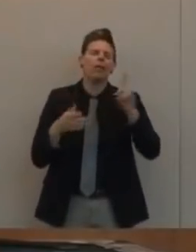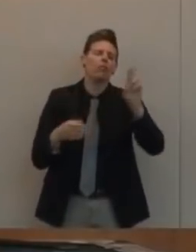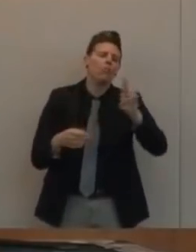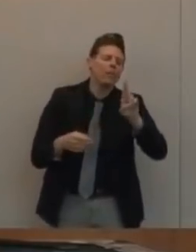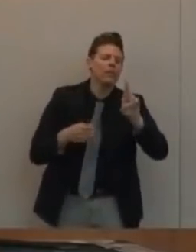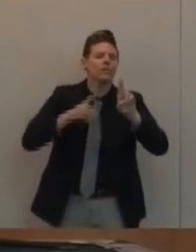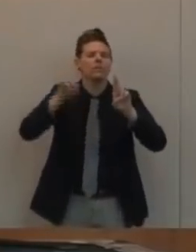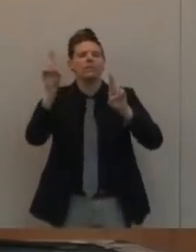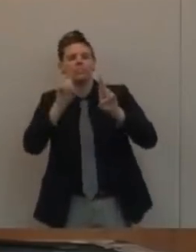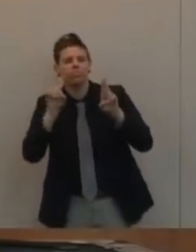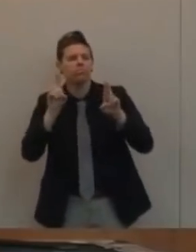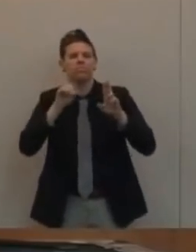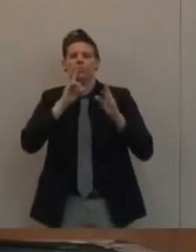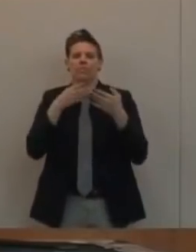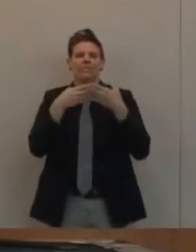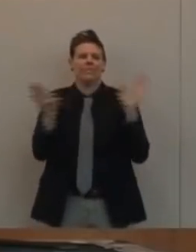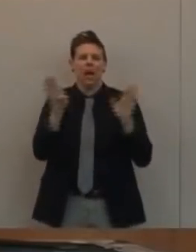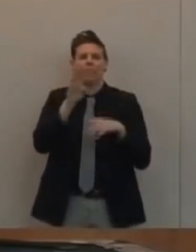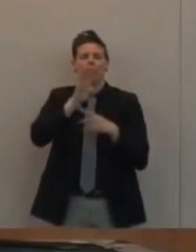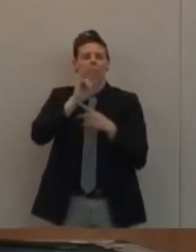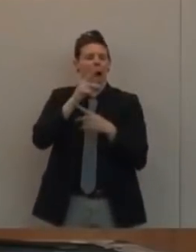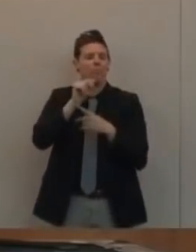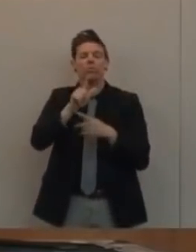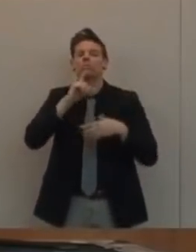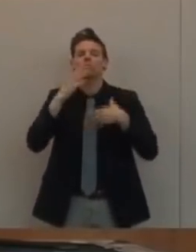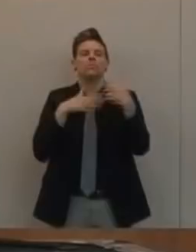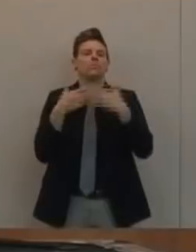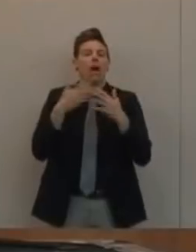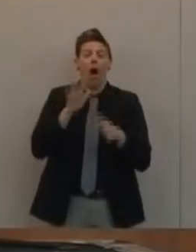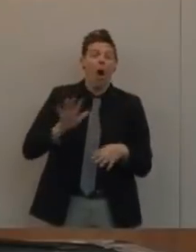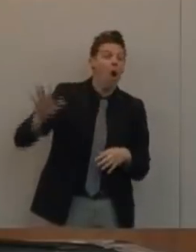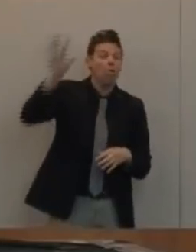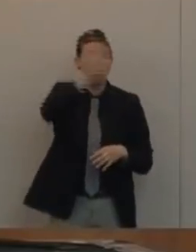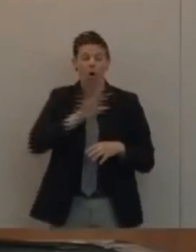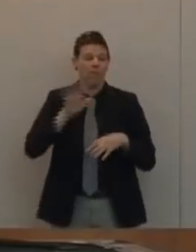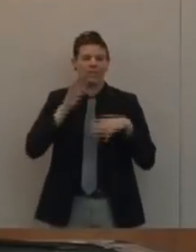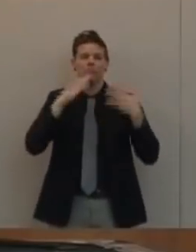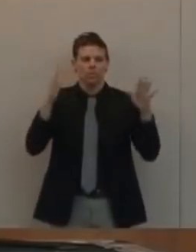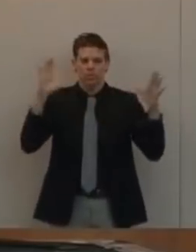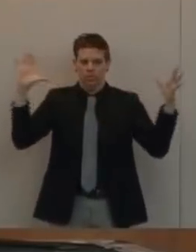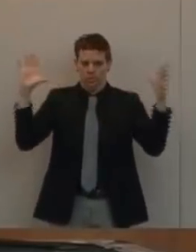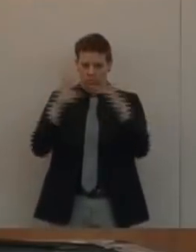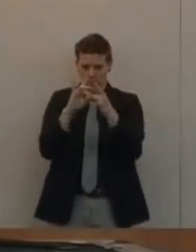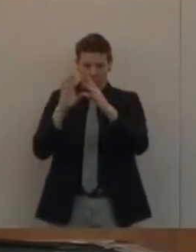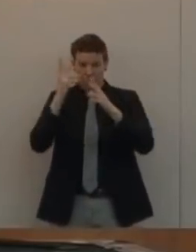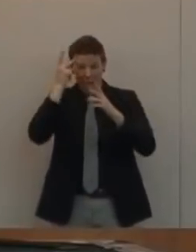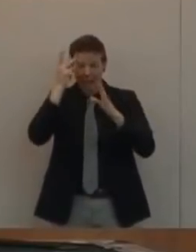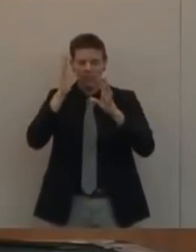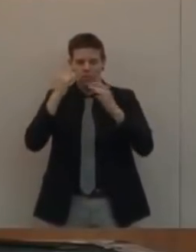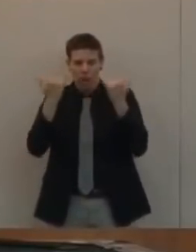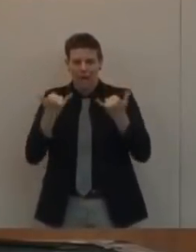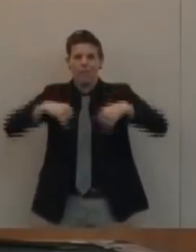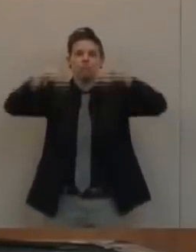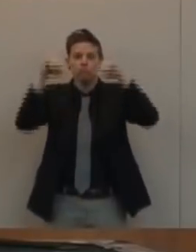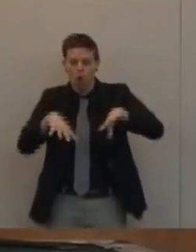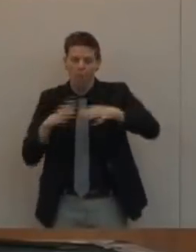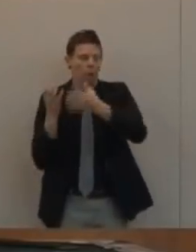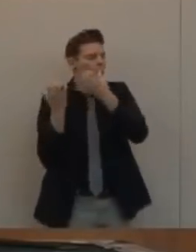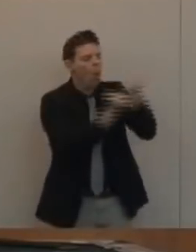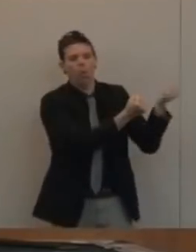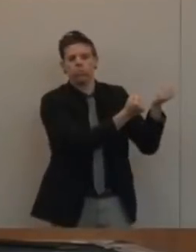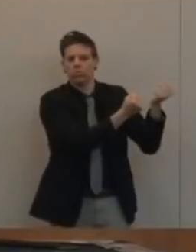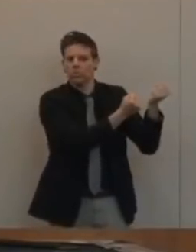do right now anywhere in the country should be about politics. It should be about keeping our